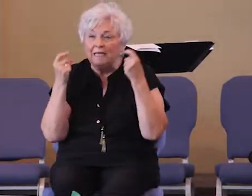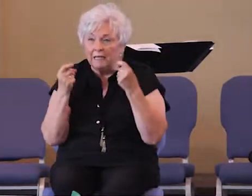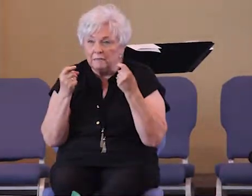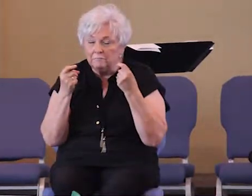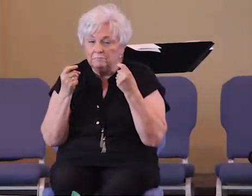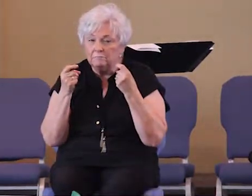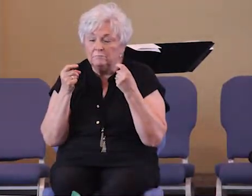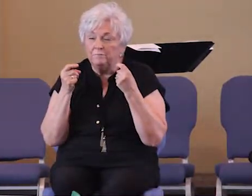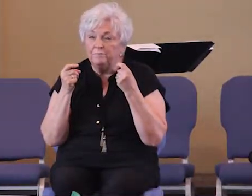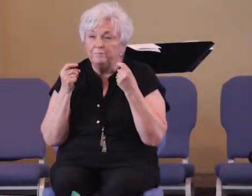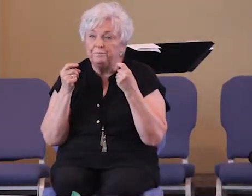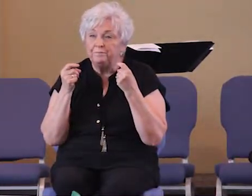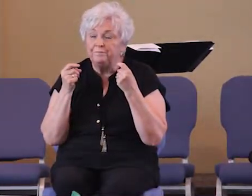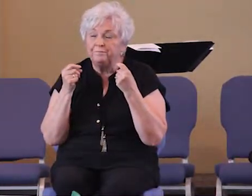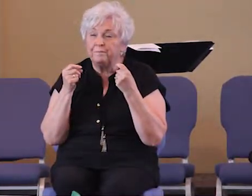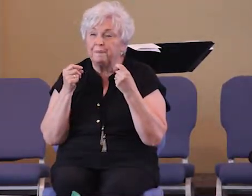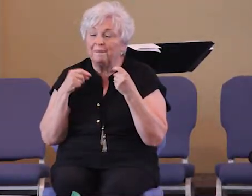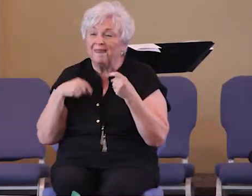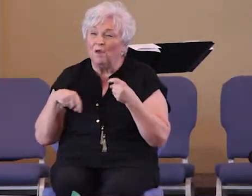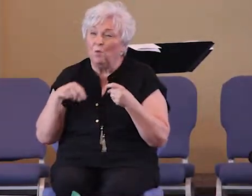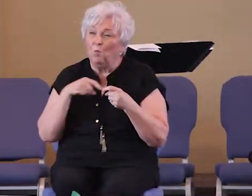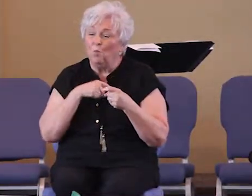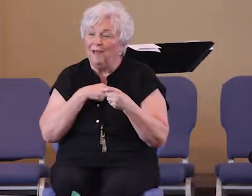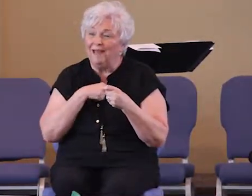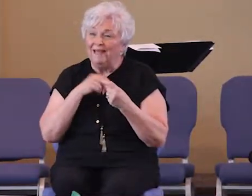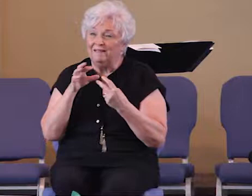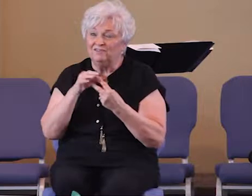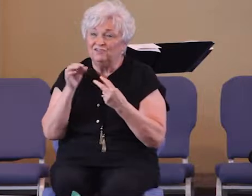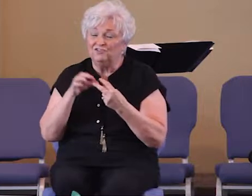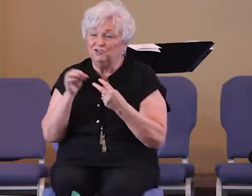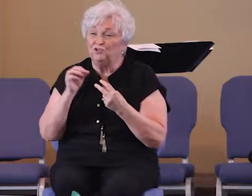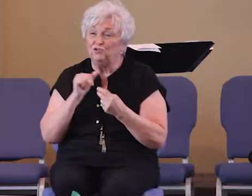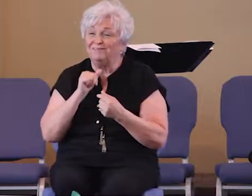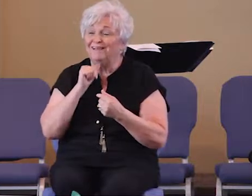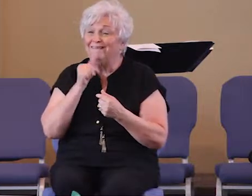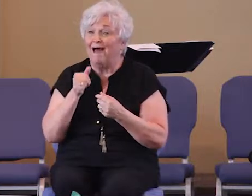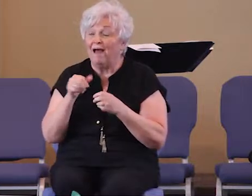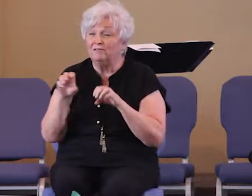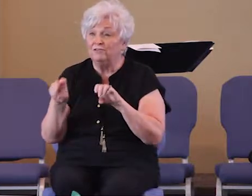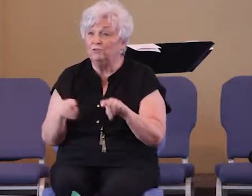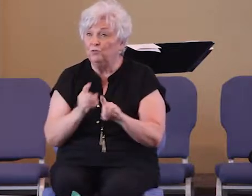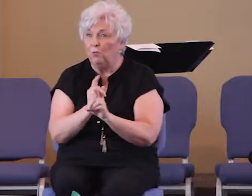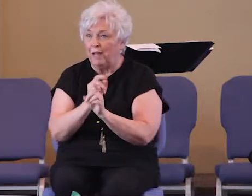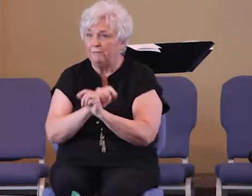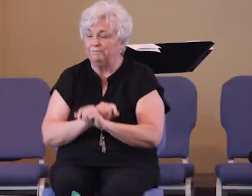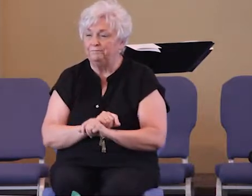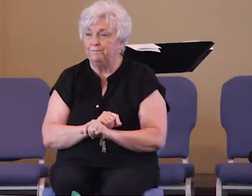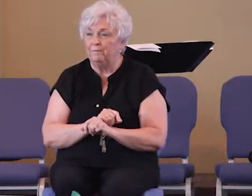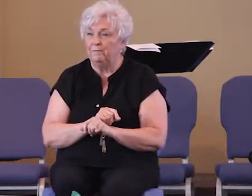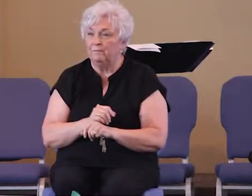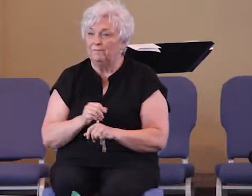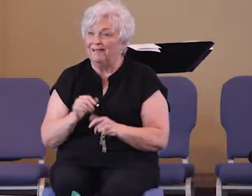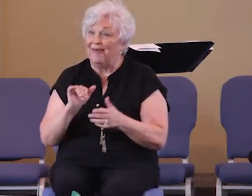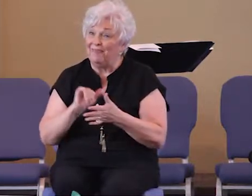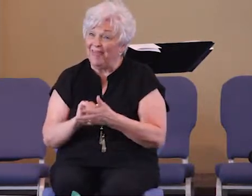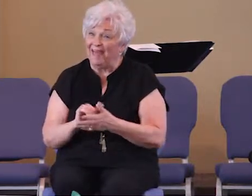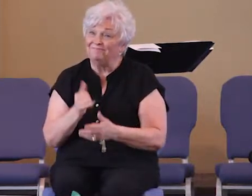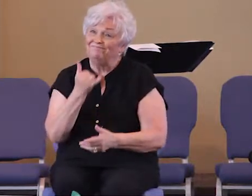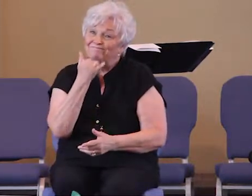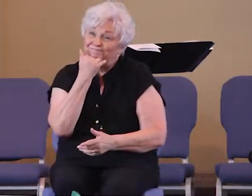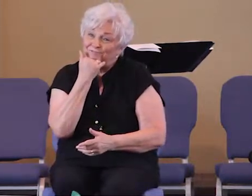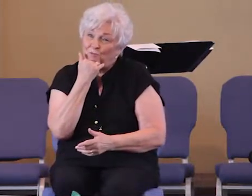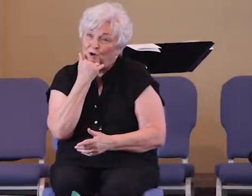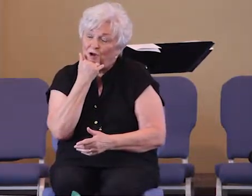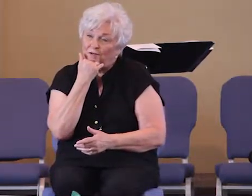err. We just simply choose not to do what we're supposed to do. And that's wrong. Don't you wish